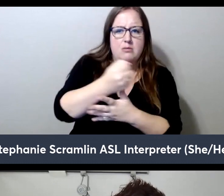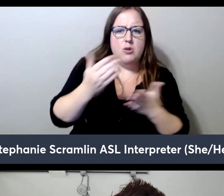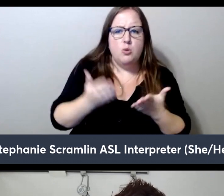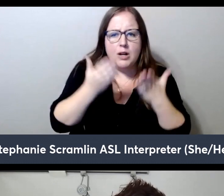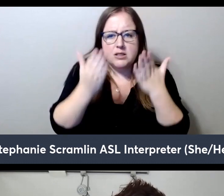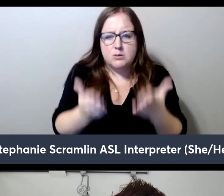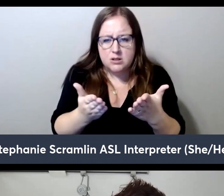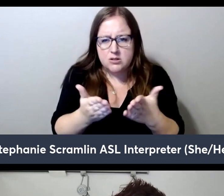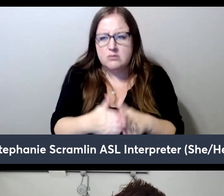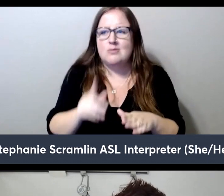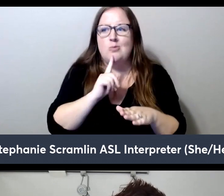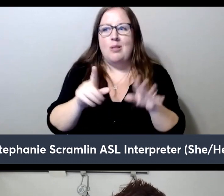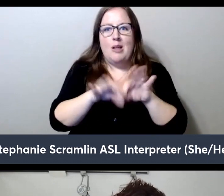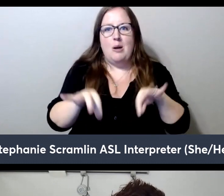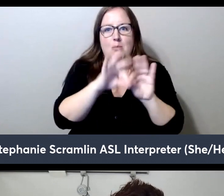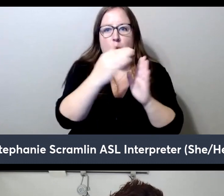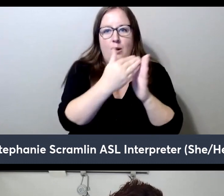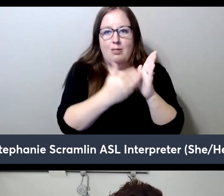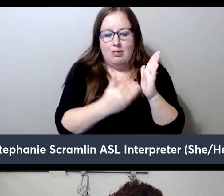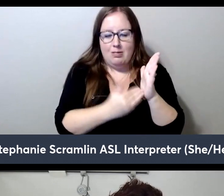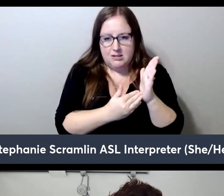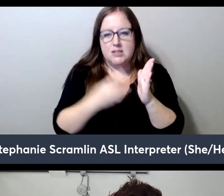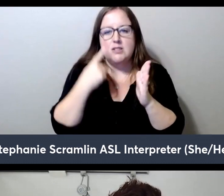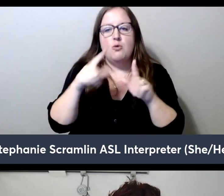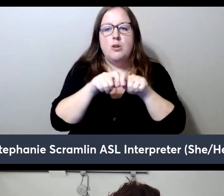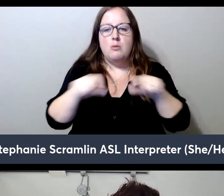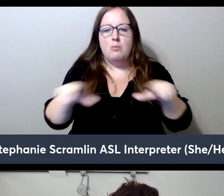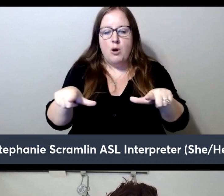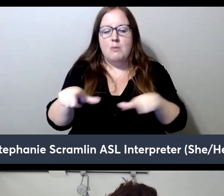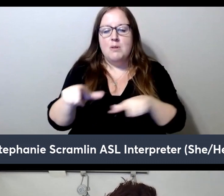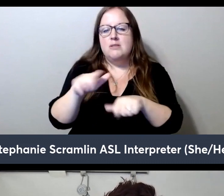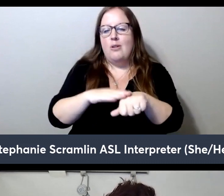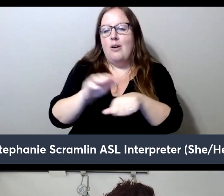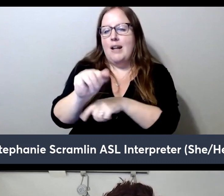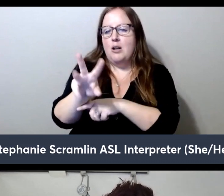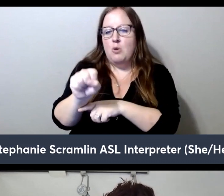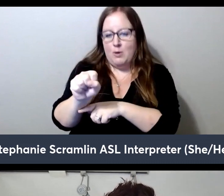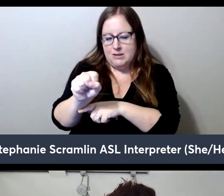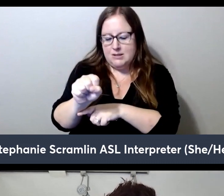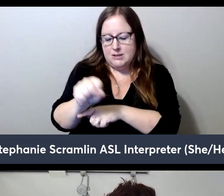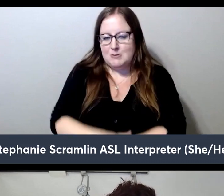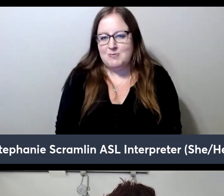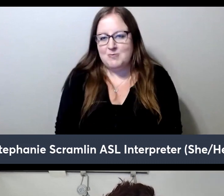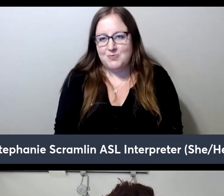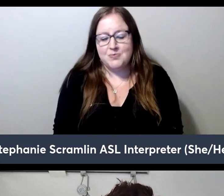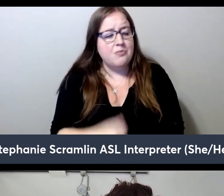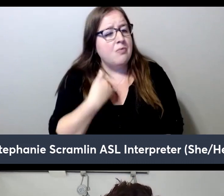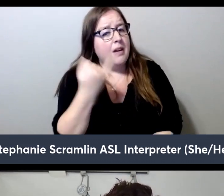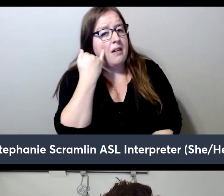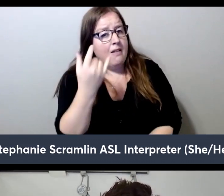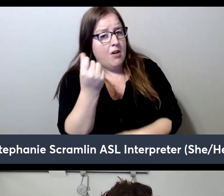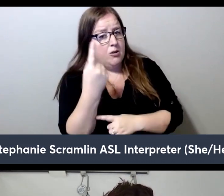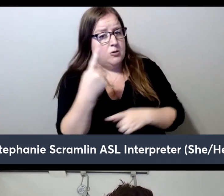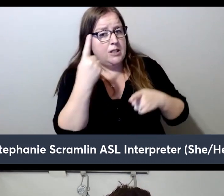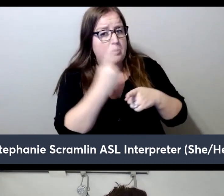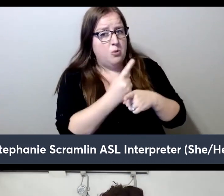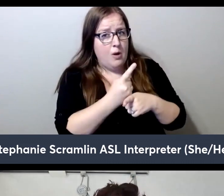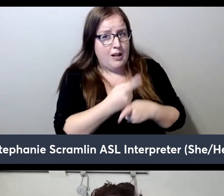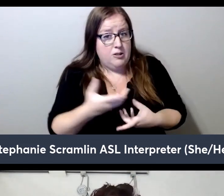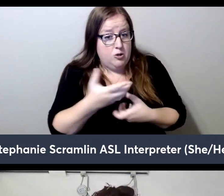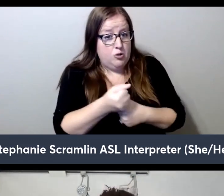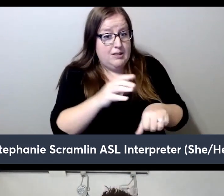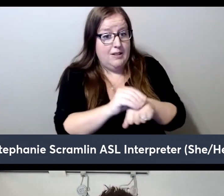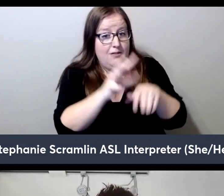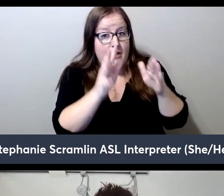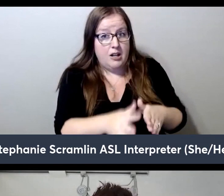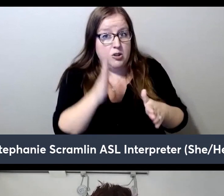critical risks in their deployments on AWS. So if I Yeah. understand correctly, Trusted Advisor is going to